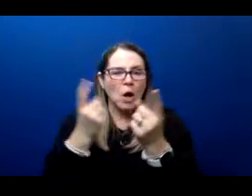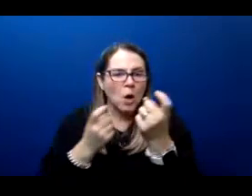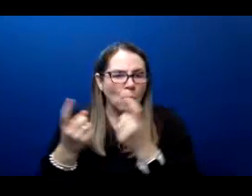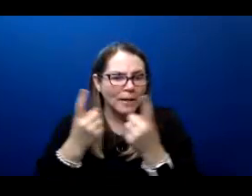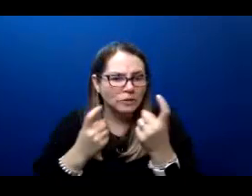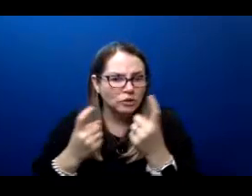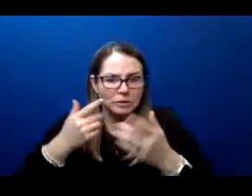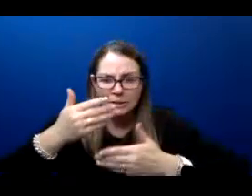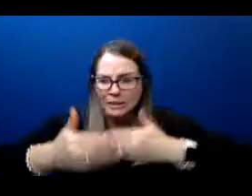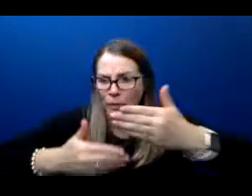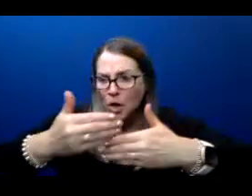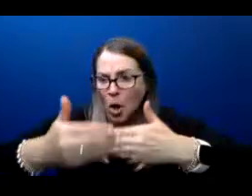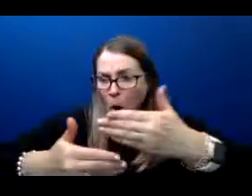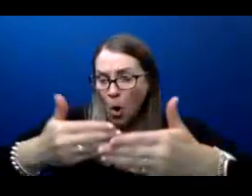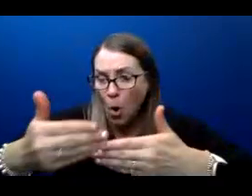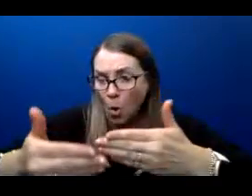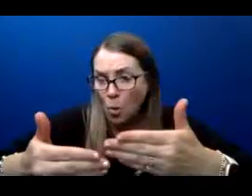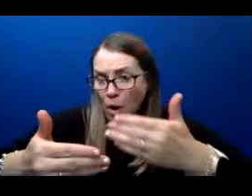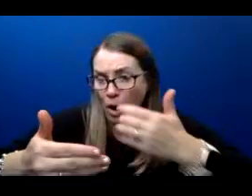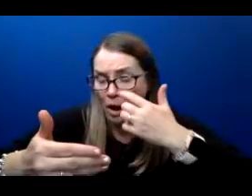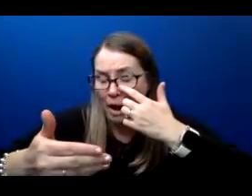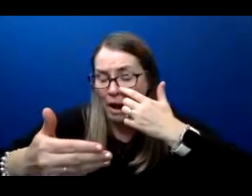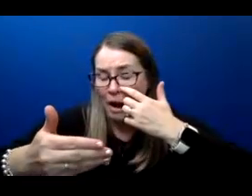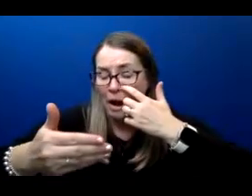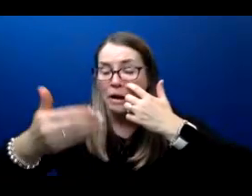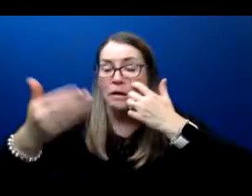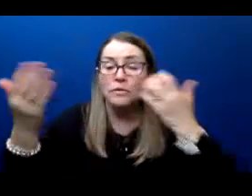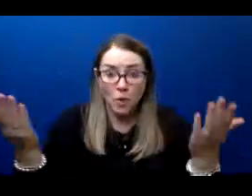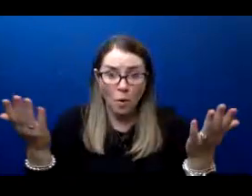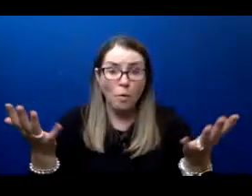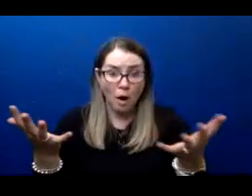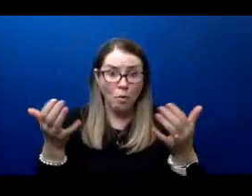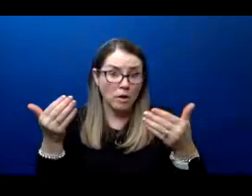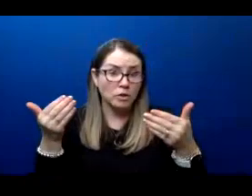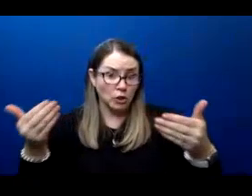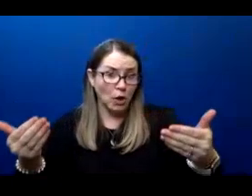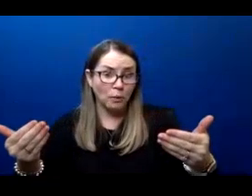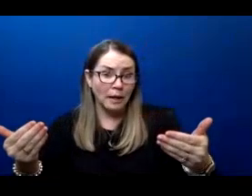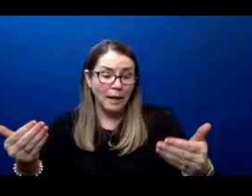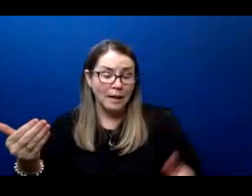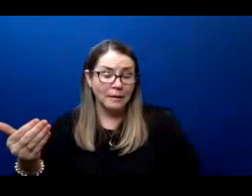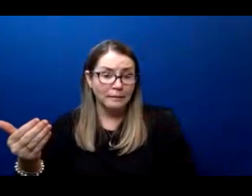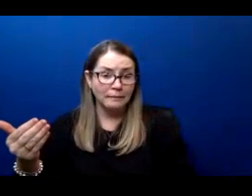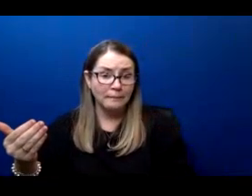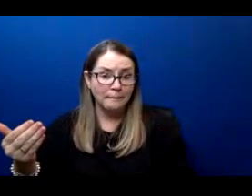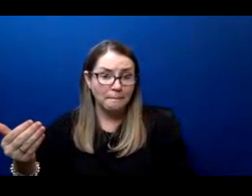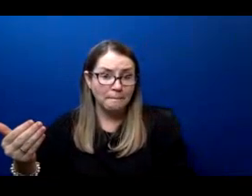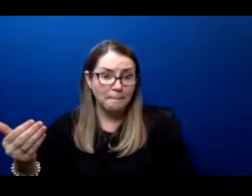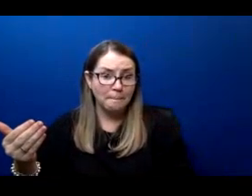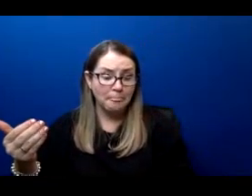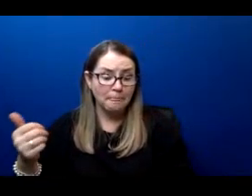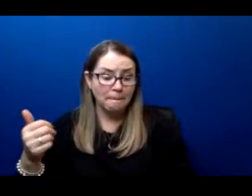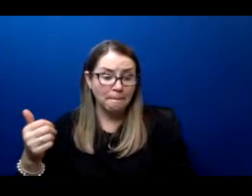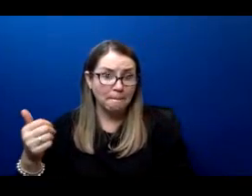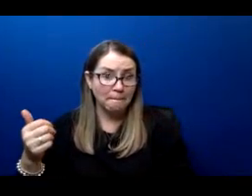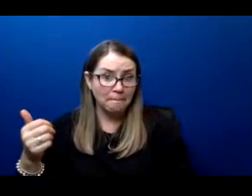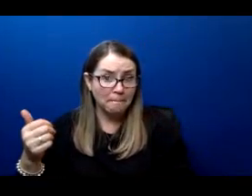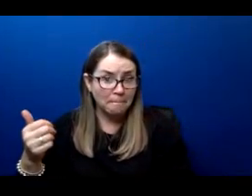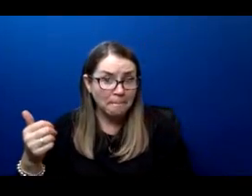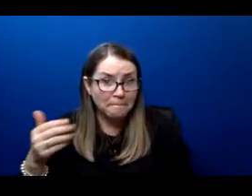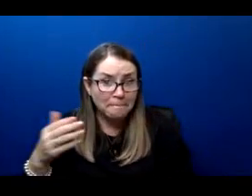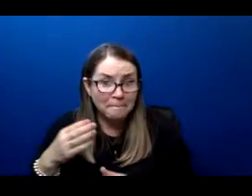go. And with that said, I'd like to go ahead and end